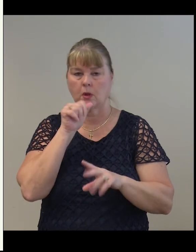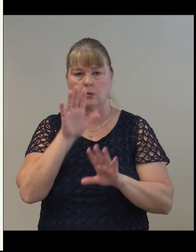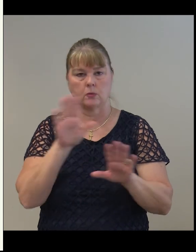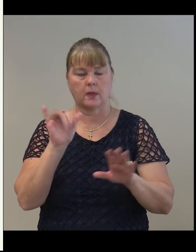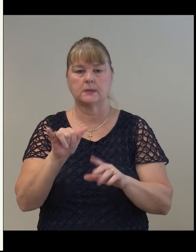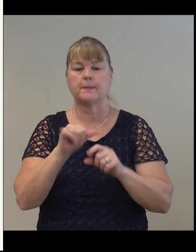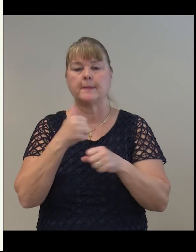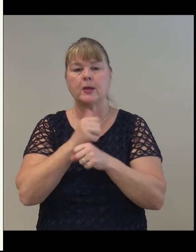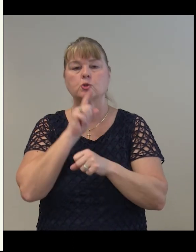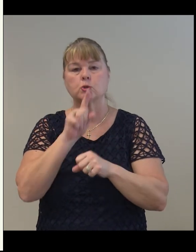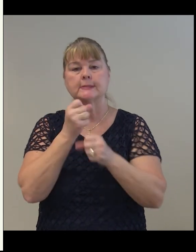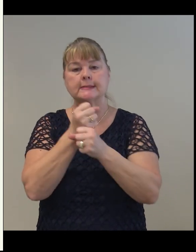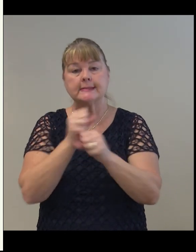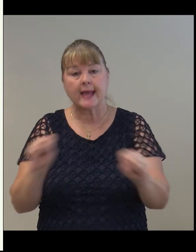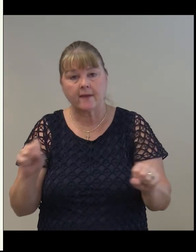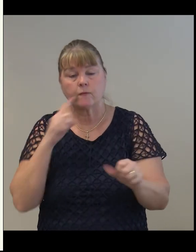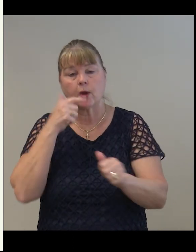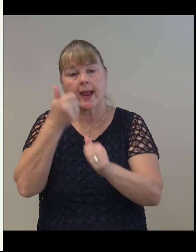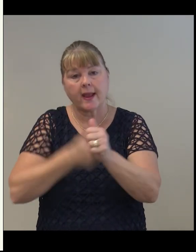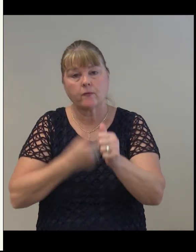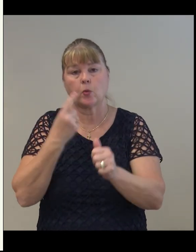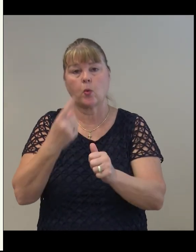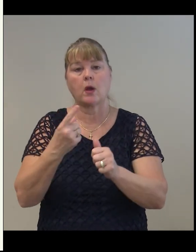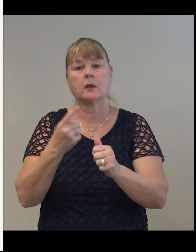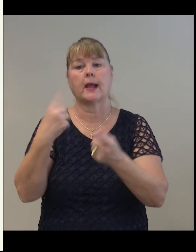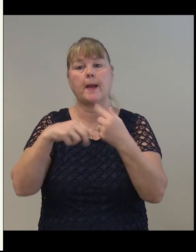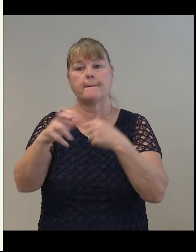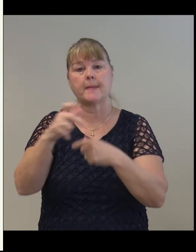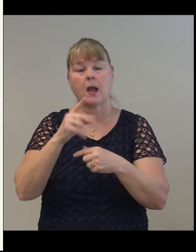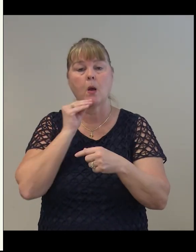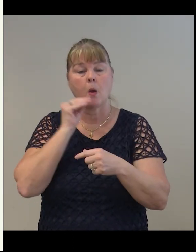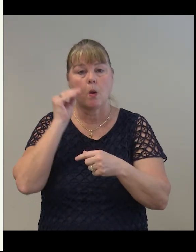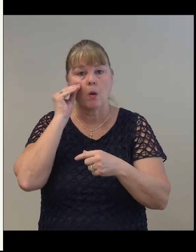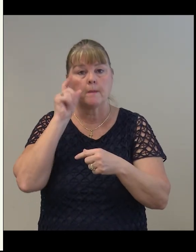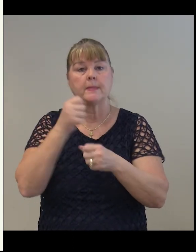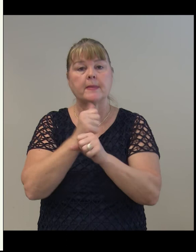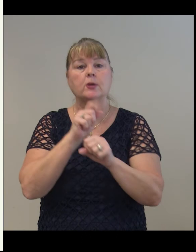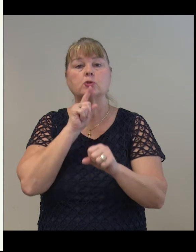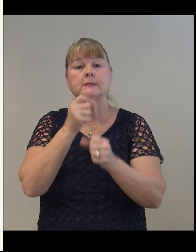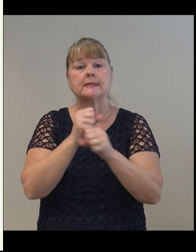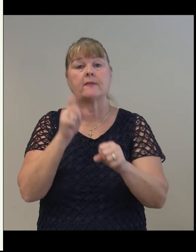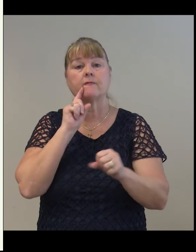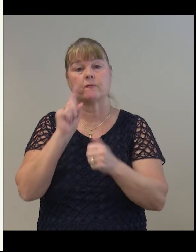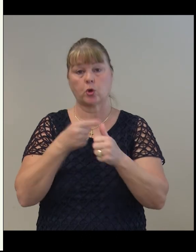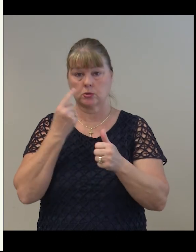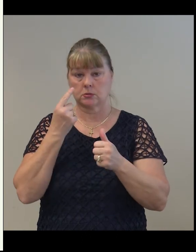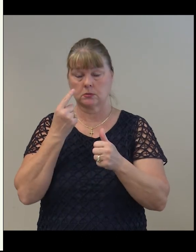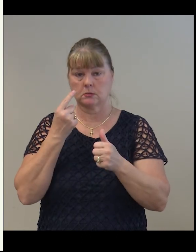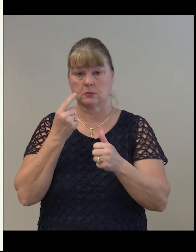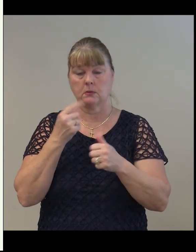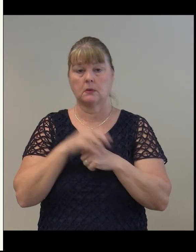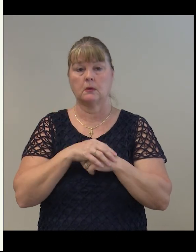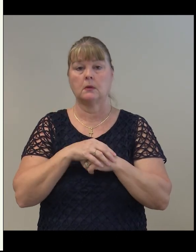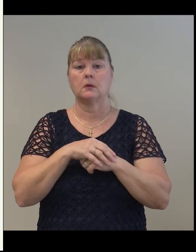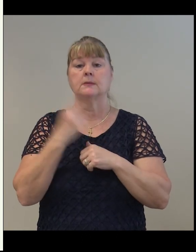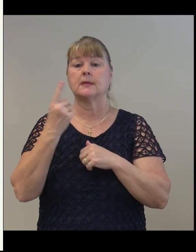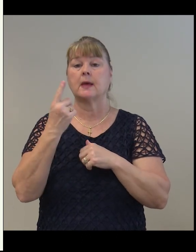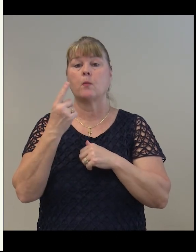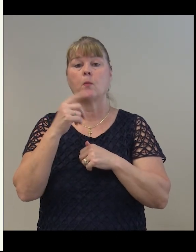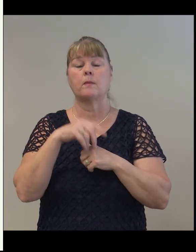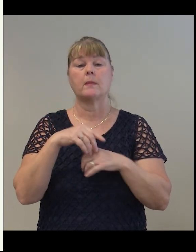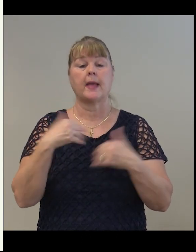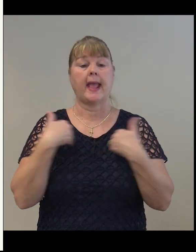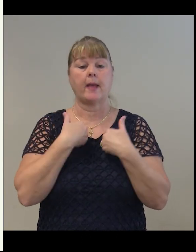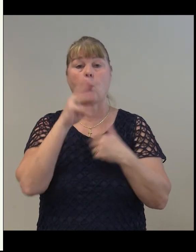it. We have to make sure that it's safe for everybody to come home, and we have to make sure that it's safe first. There could be